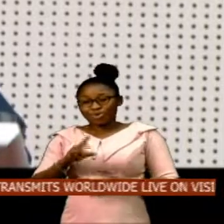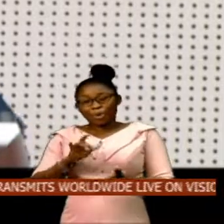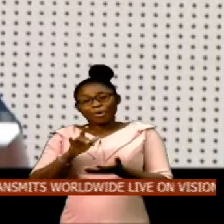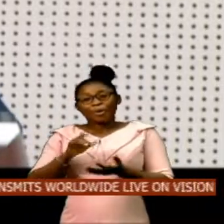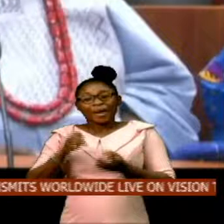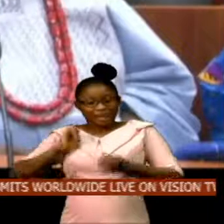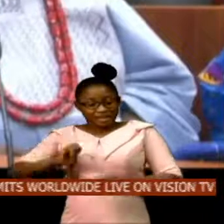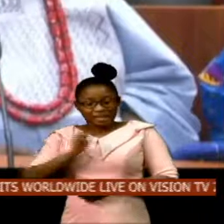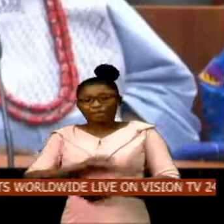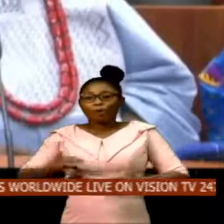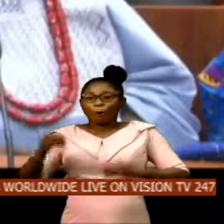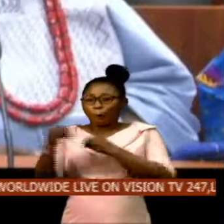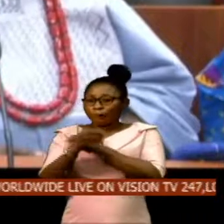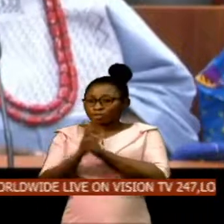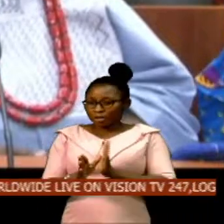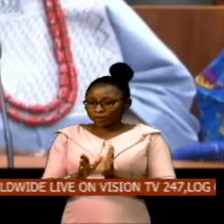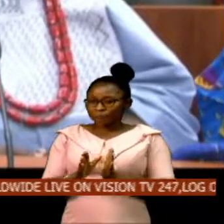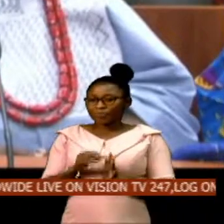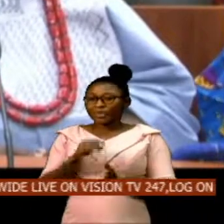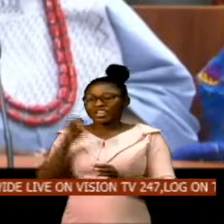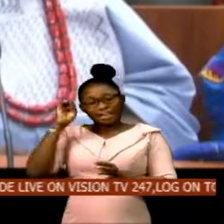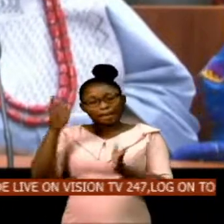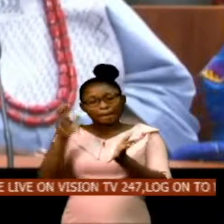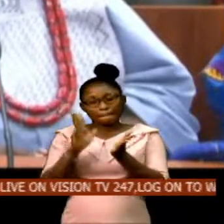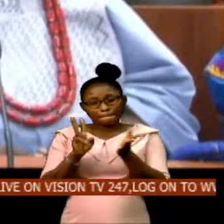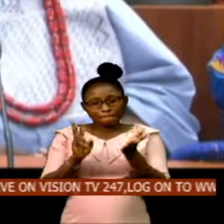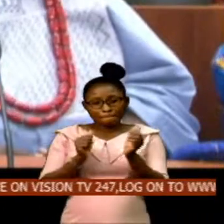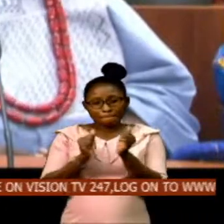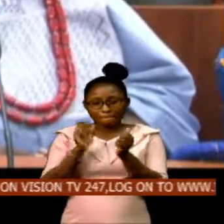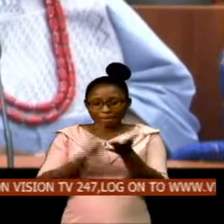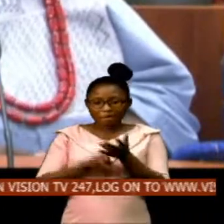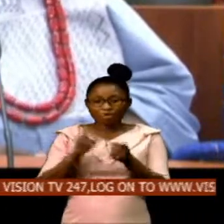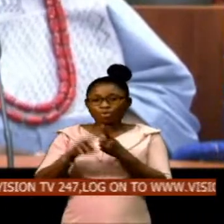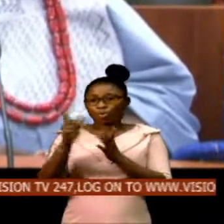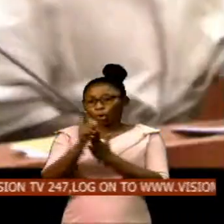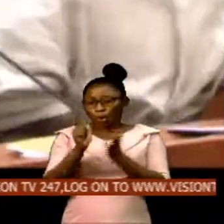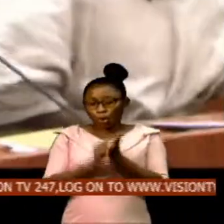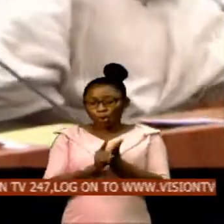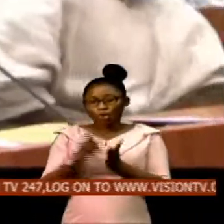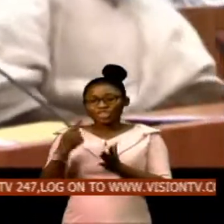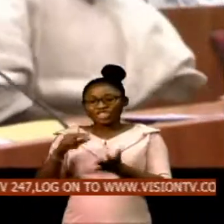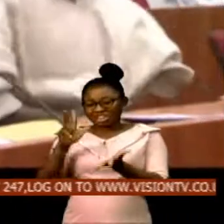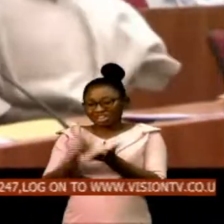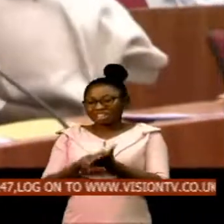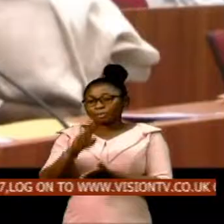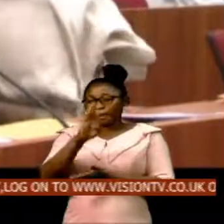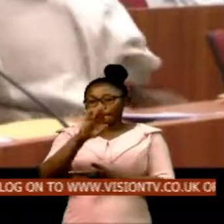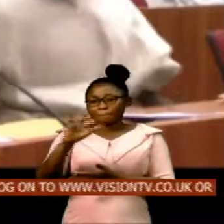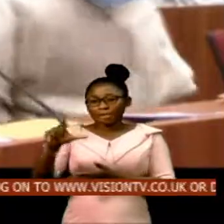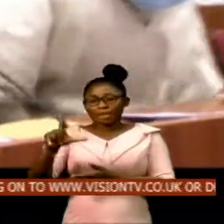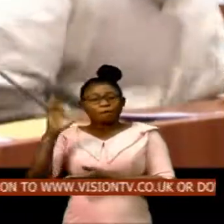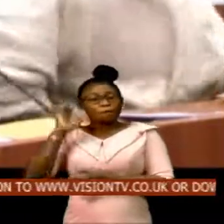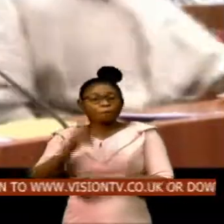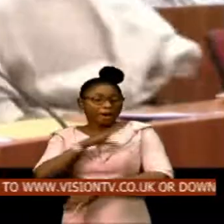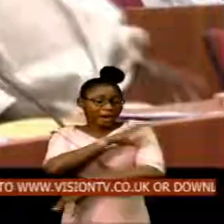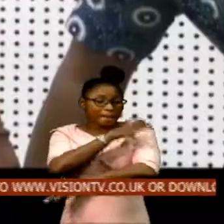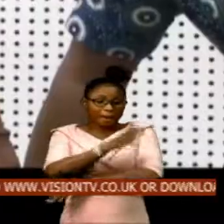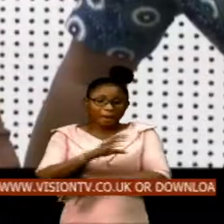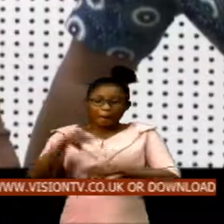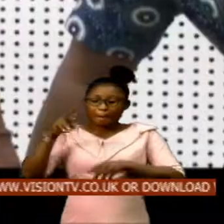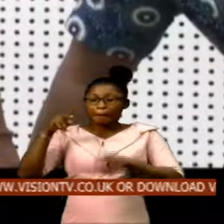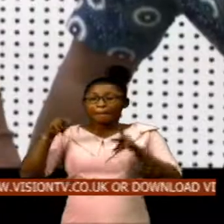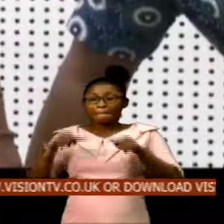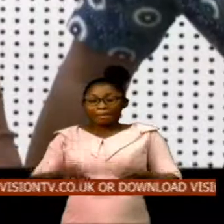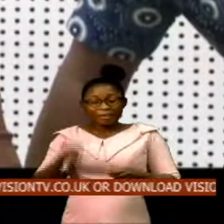chief executive officers. If passed into law, the National Health Act Repeal and Reenactment Bill will empower the permanent